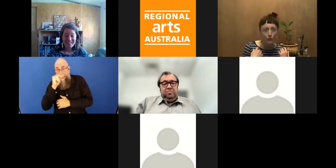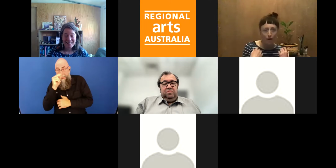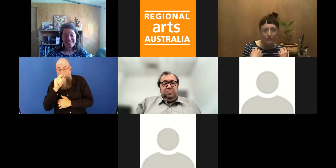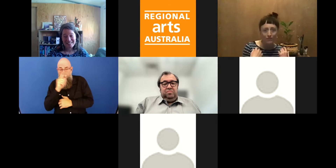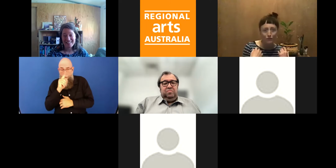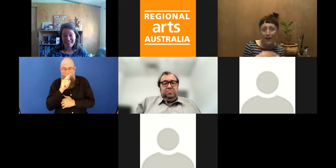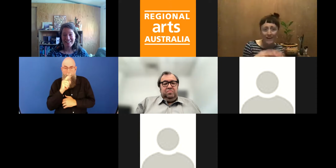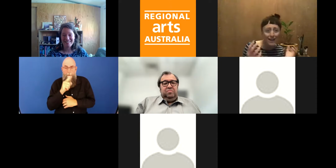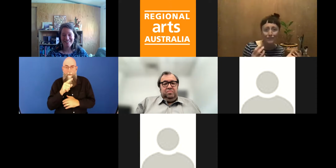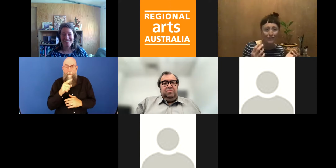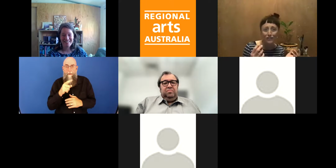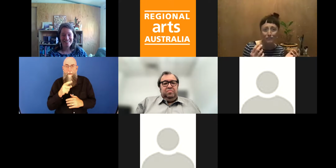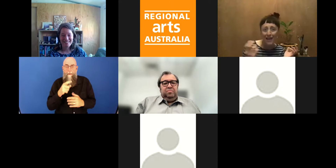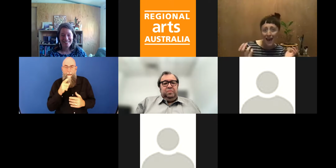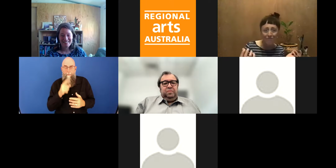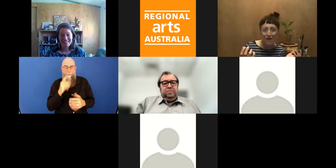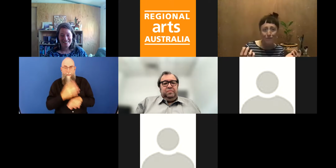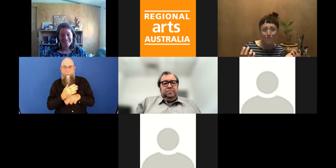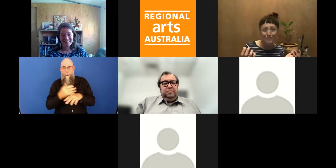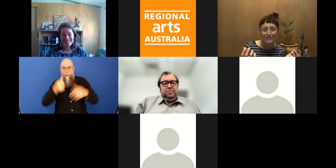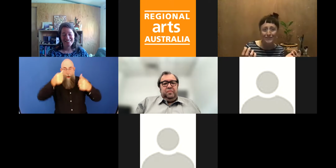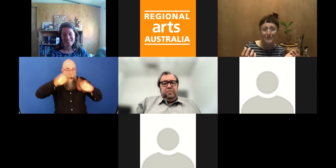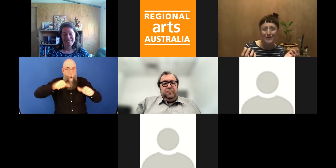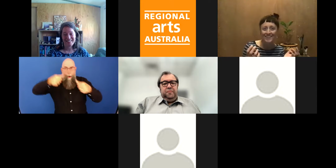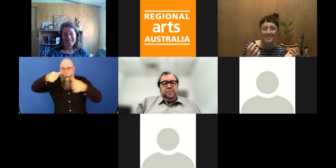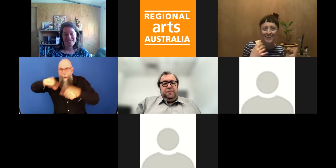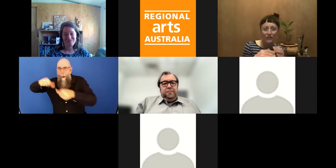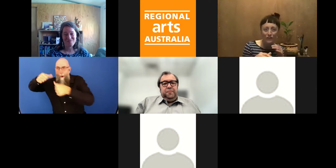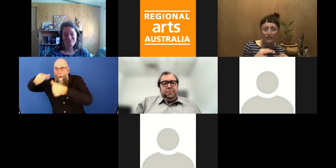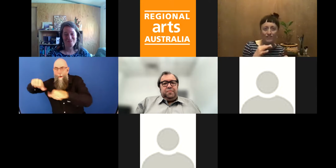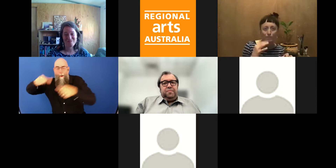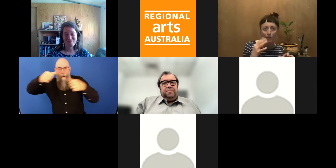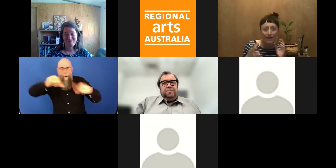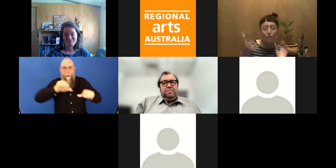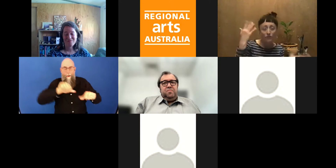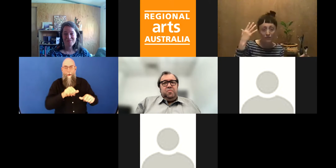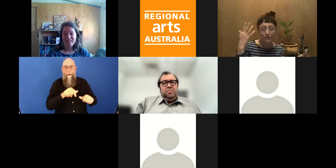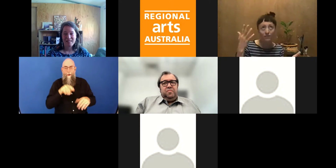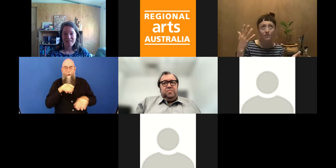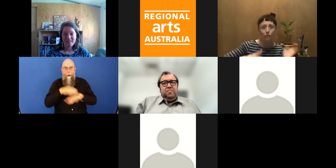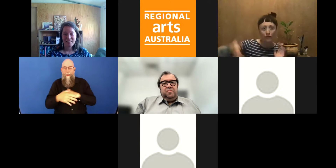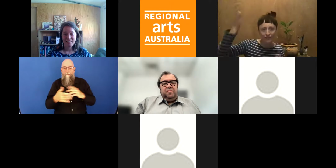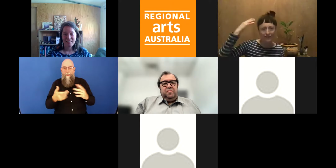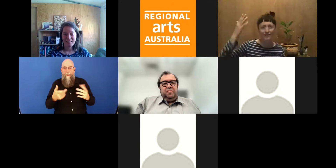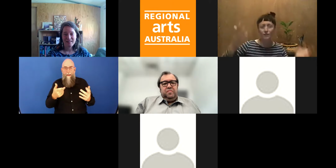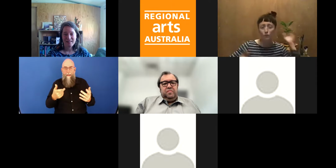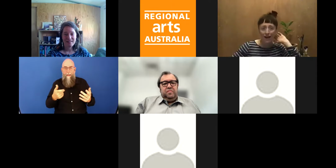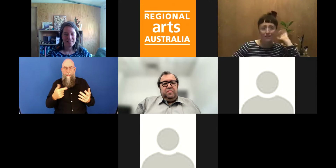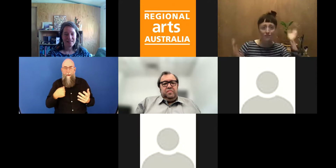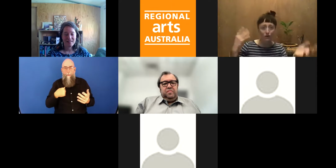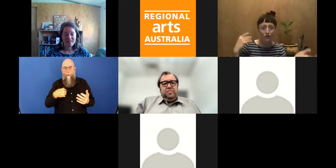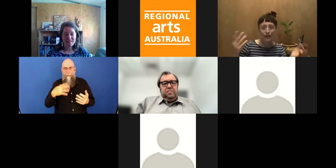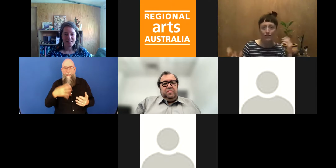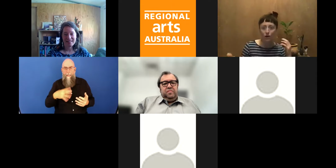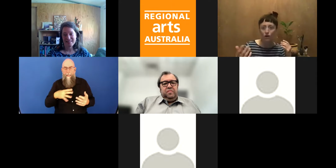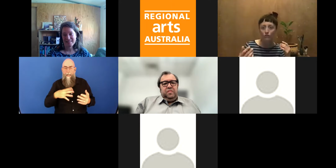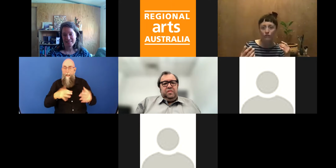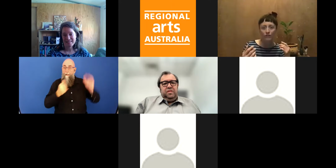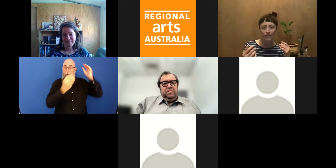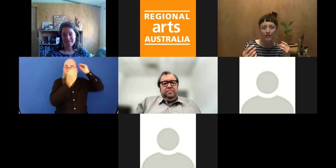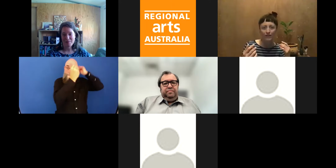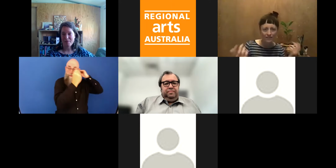the local primary school and has at that primary school and you know just being able to to really clearly put hats on and